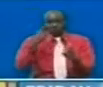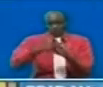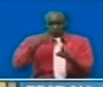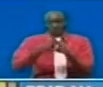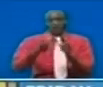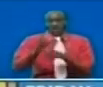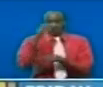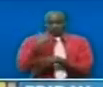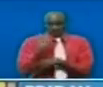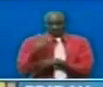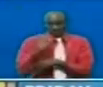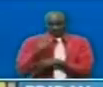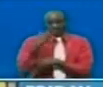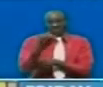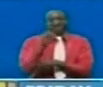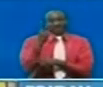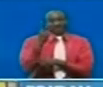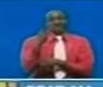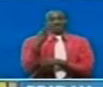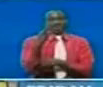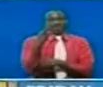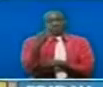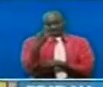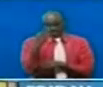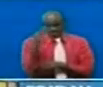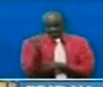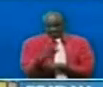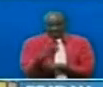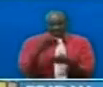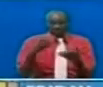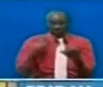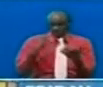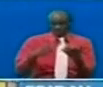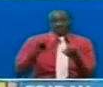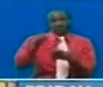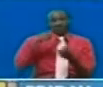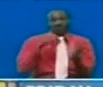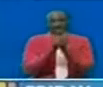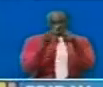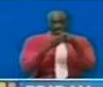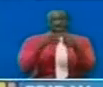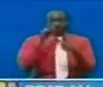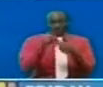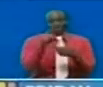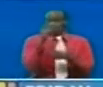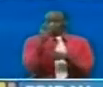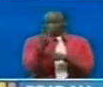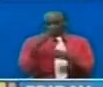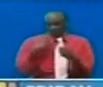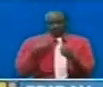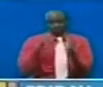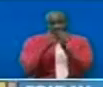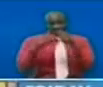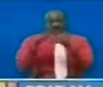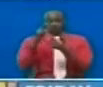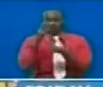to risk-weighted assets in the second quarter. The ratios of Tier 2 capital decreased from 18.2% to